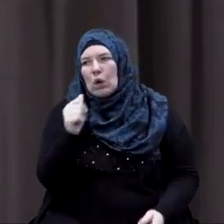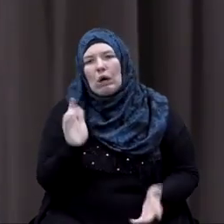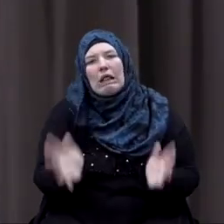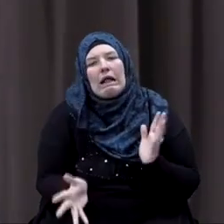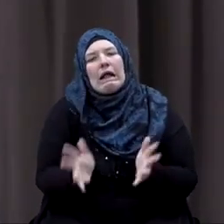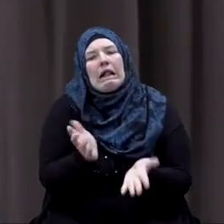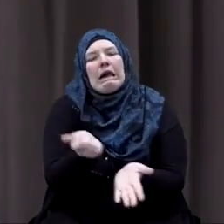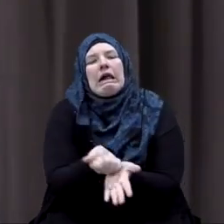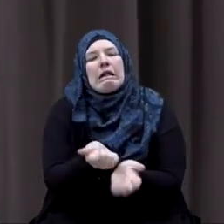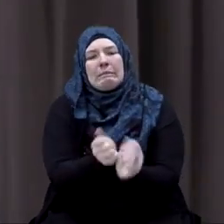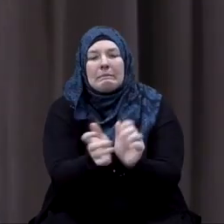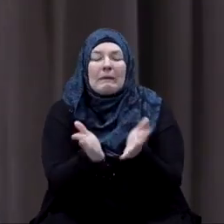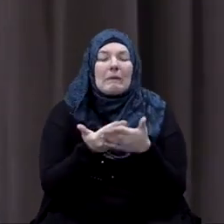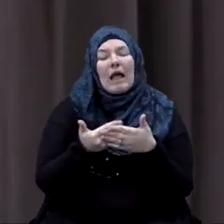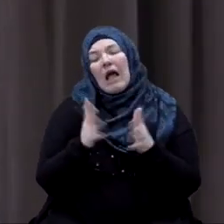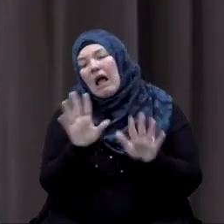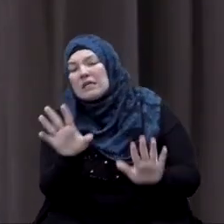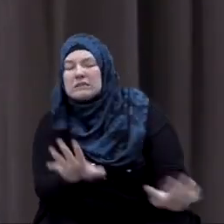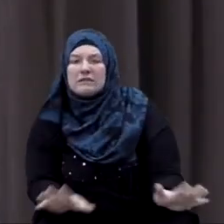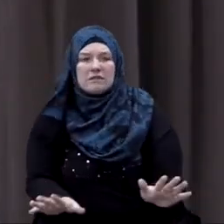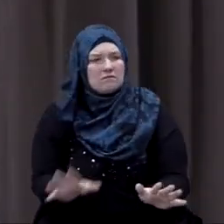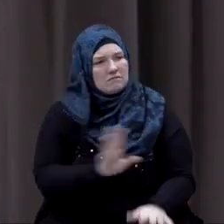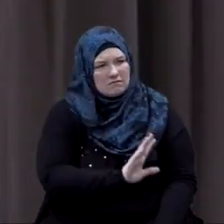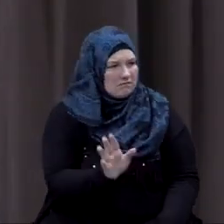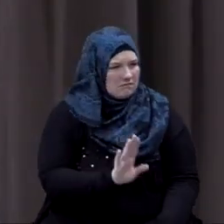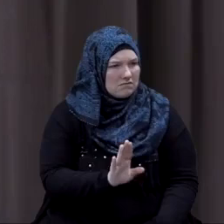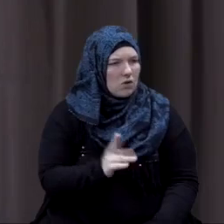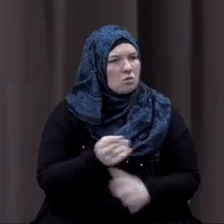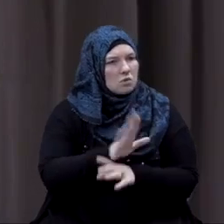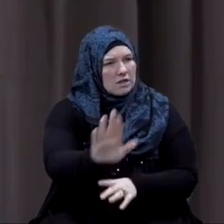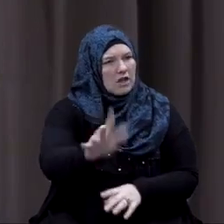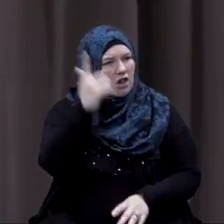Don't use their logic as your logic.